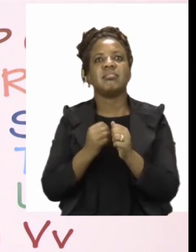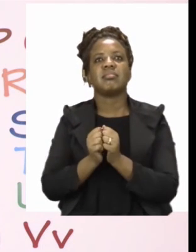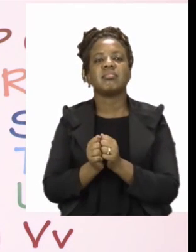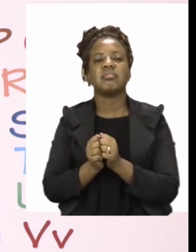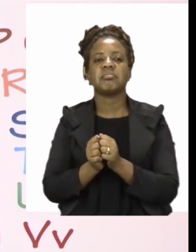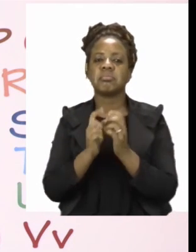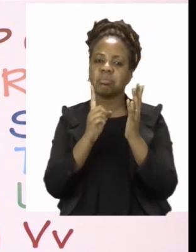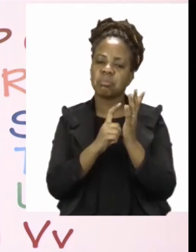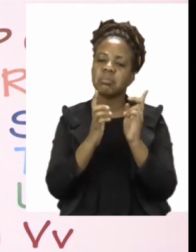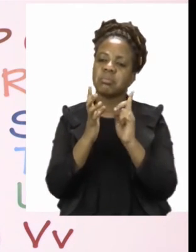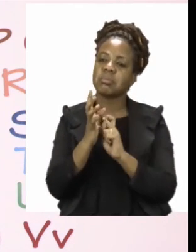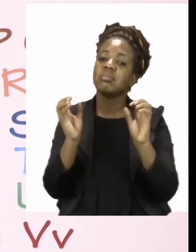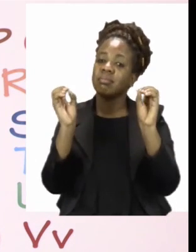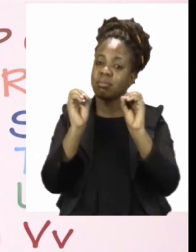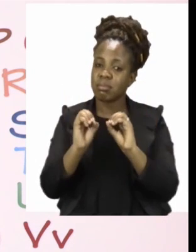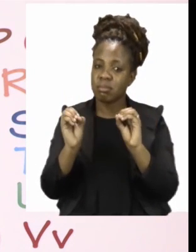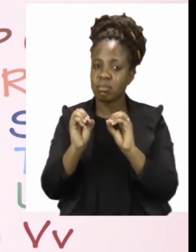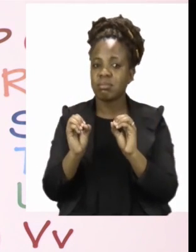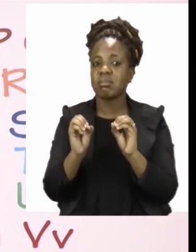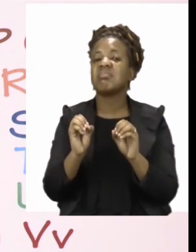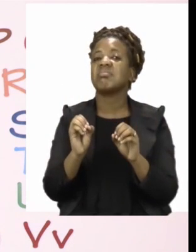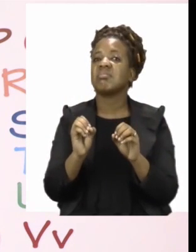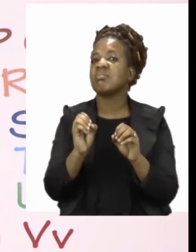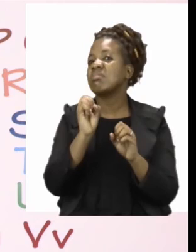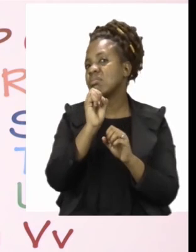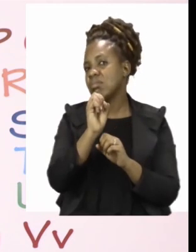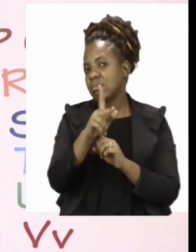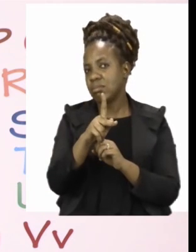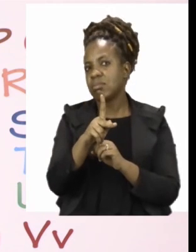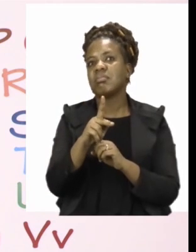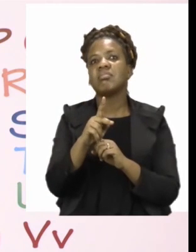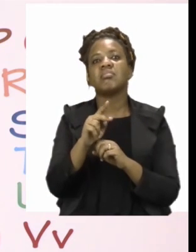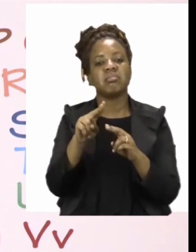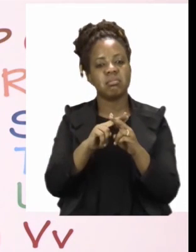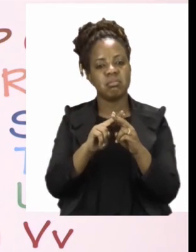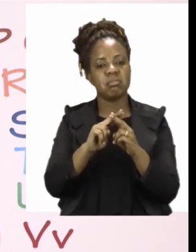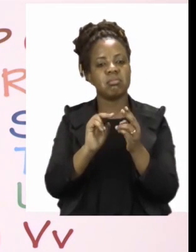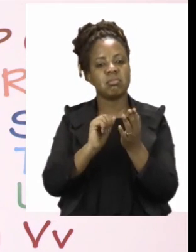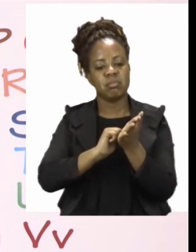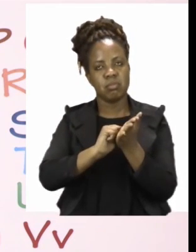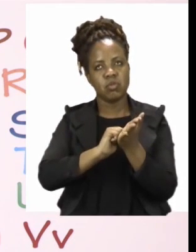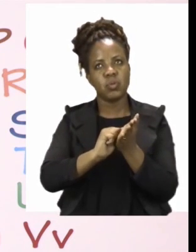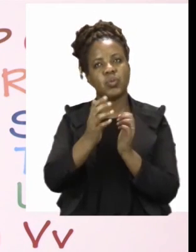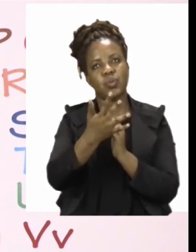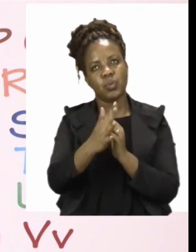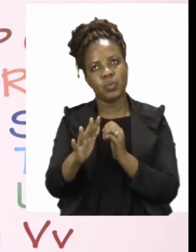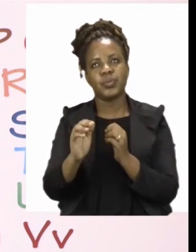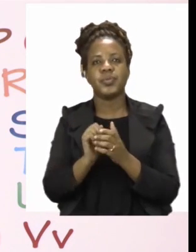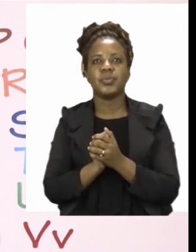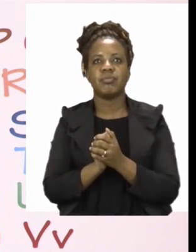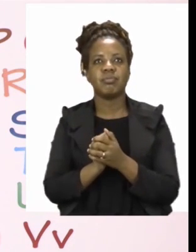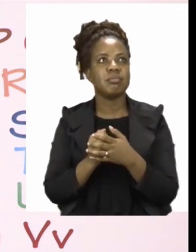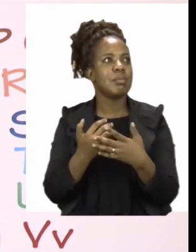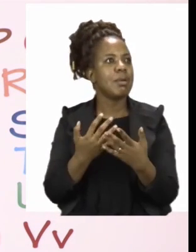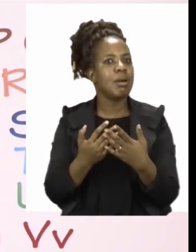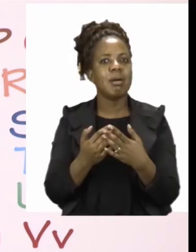all the time, you can wash your hands with soap and water as well. I wonder, I have not seen Soshi in a long